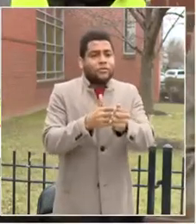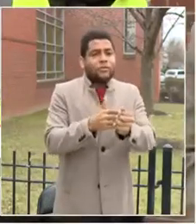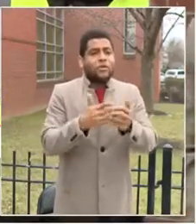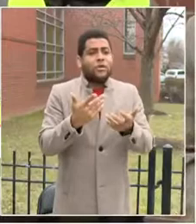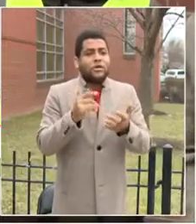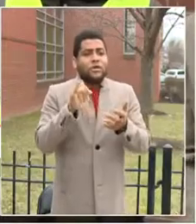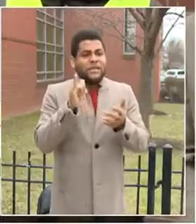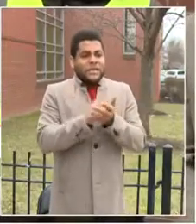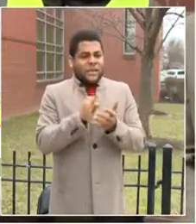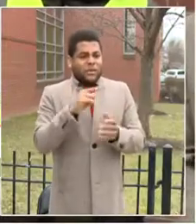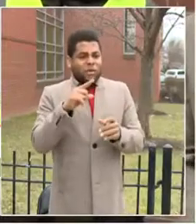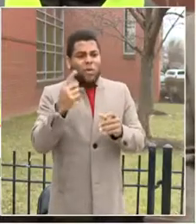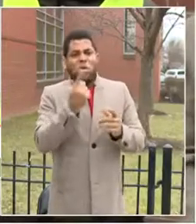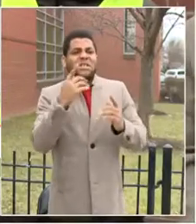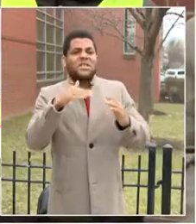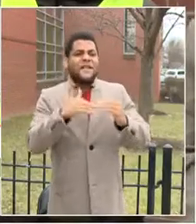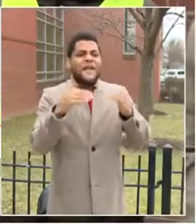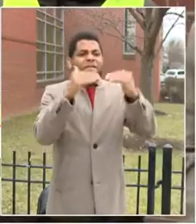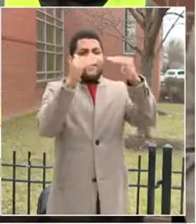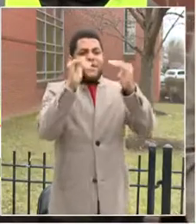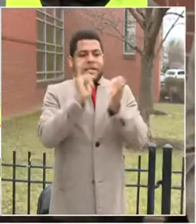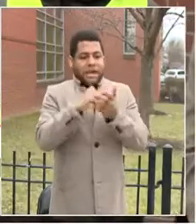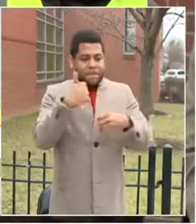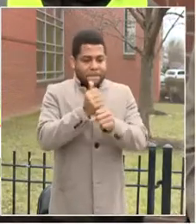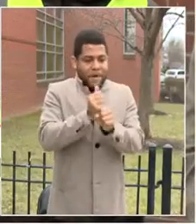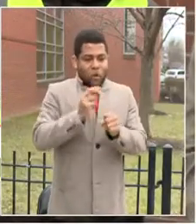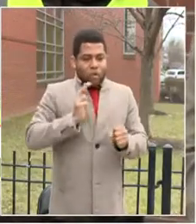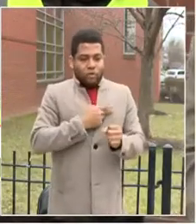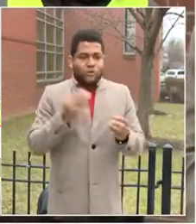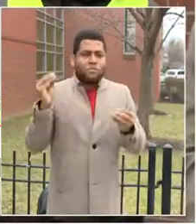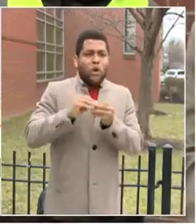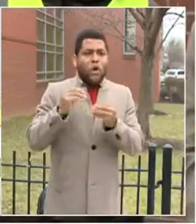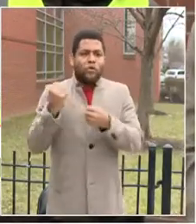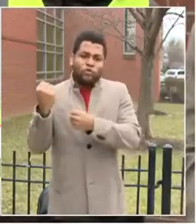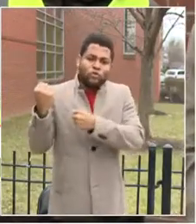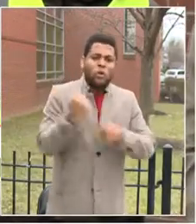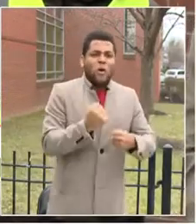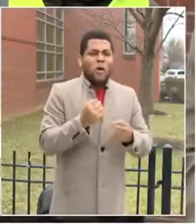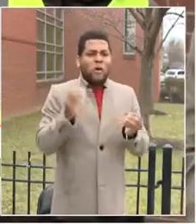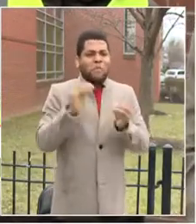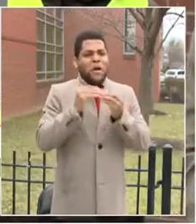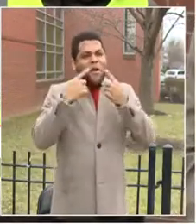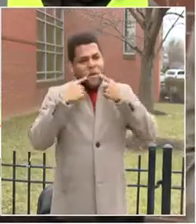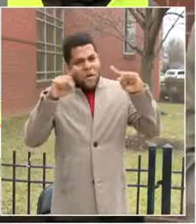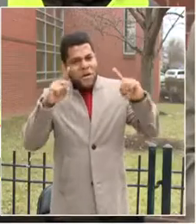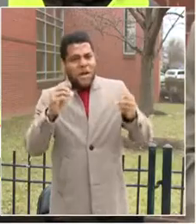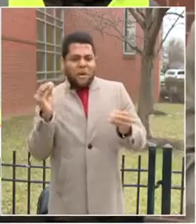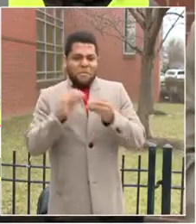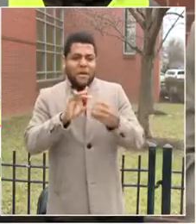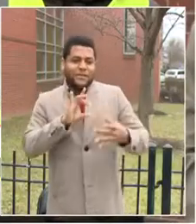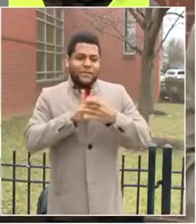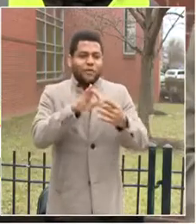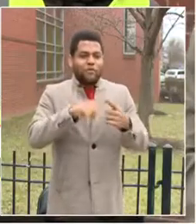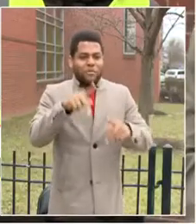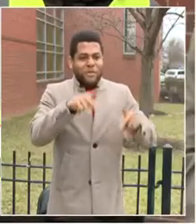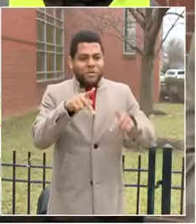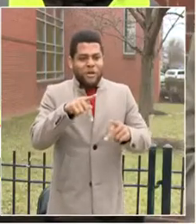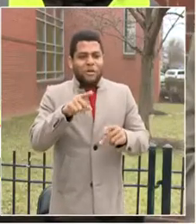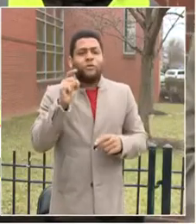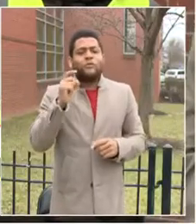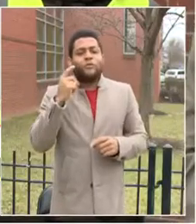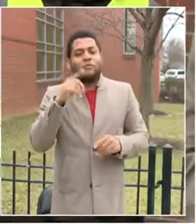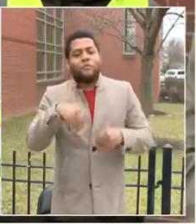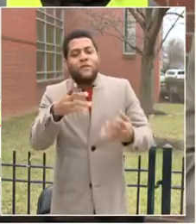level that will make us even more successful at connecting people who need services to those